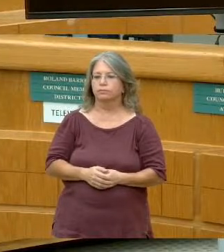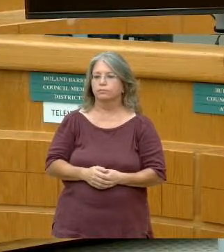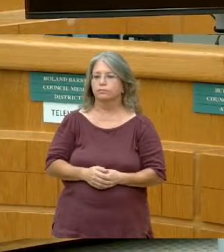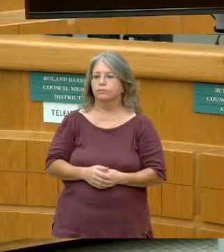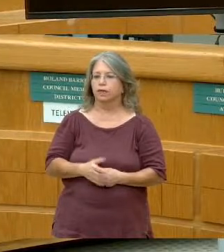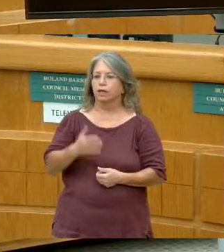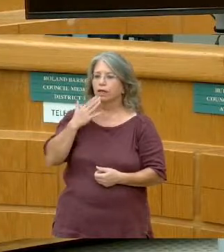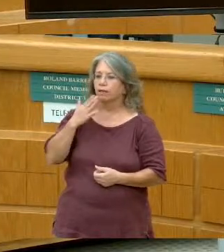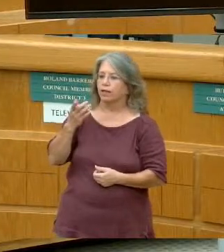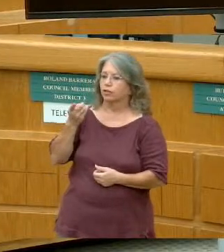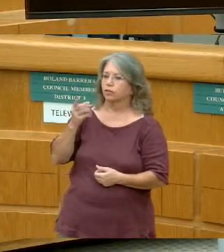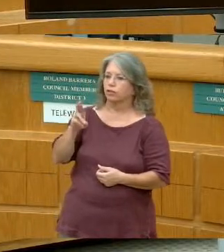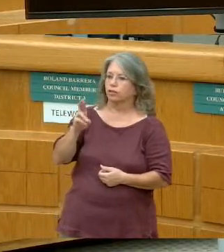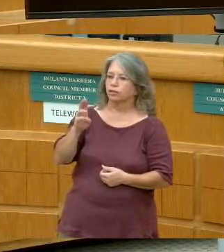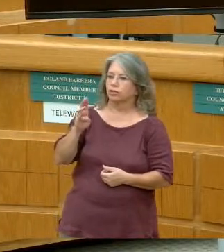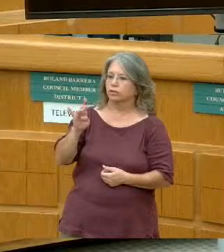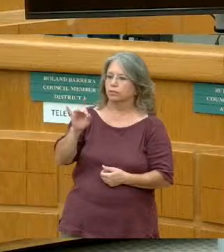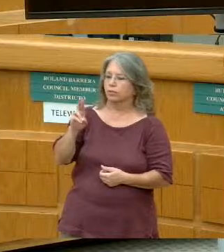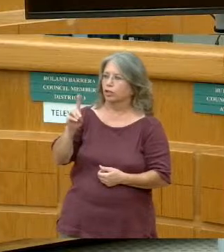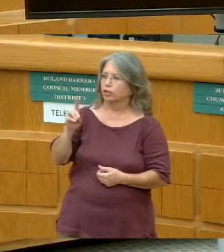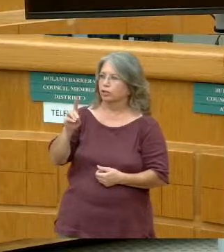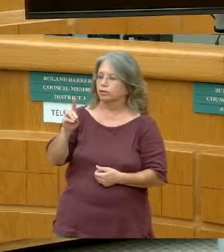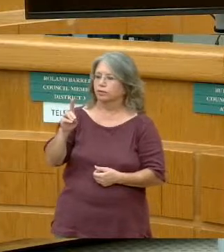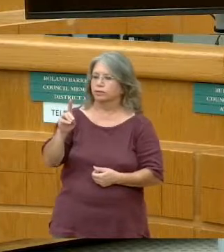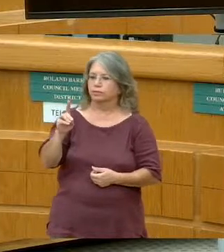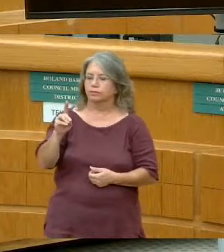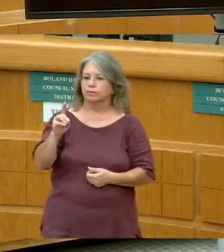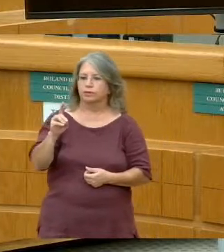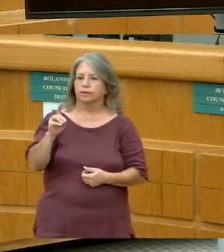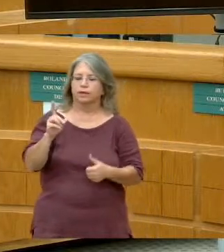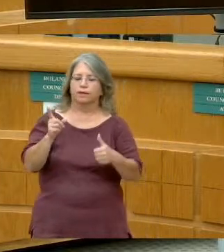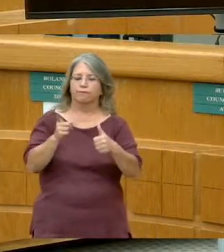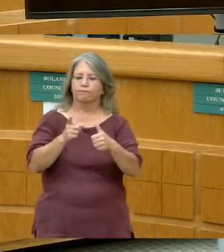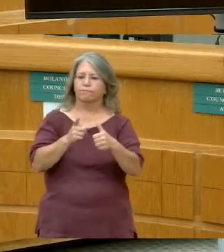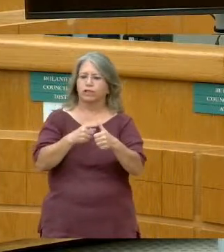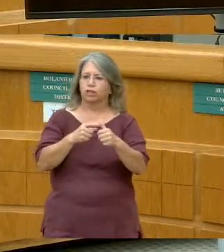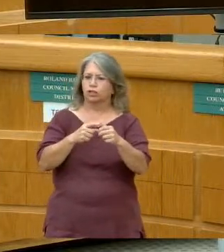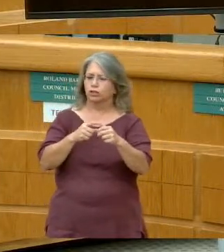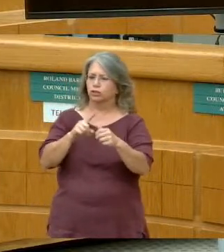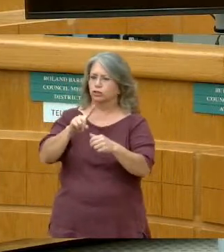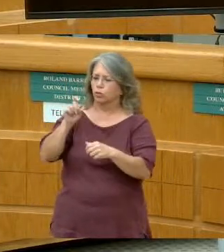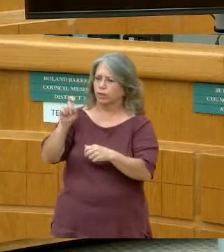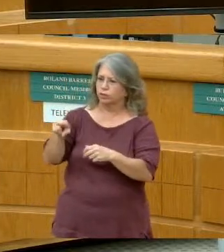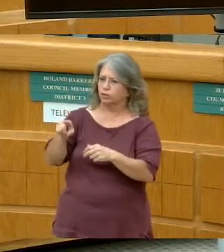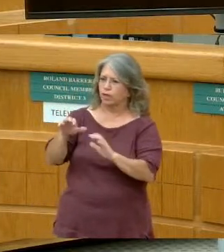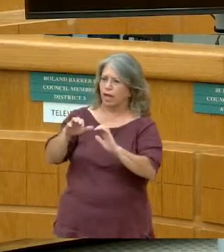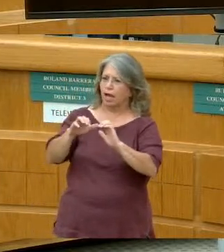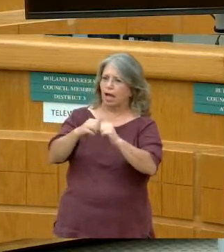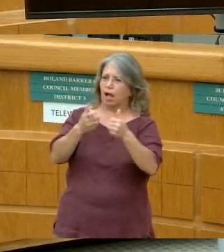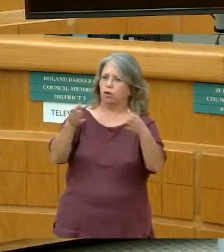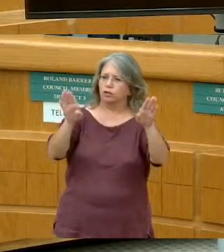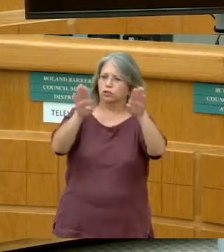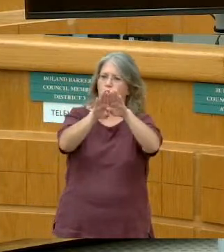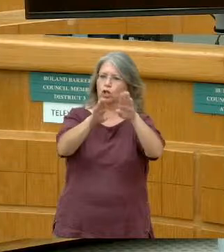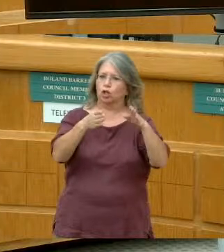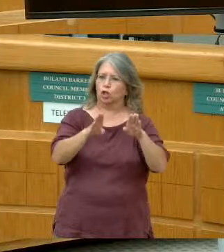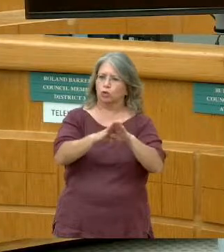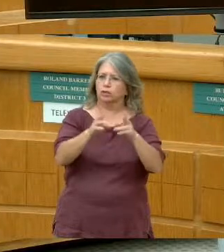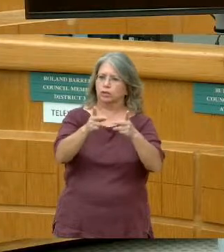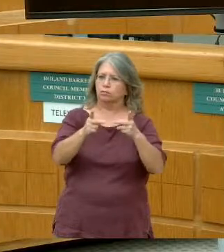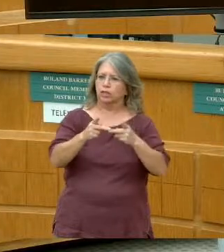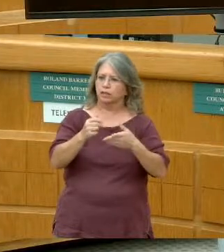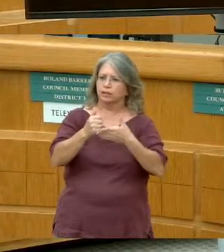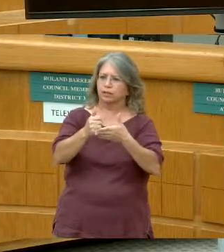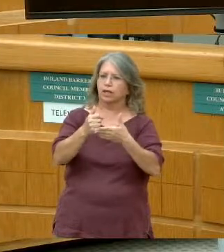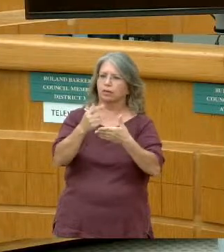Thank you, Dr. Bird, again. First question is, how does closing down places help, for instance, the beaches and